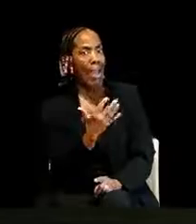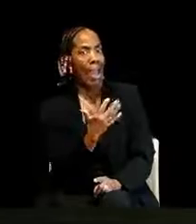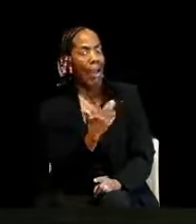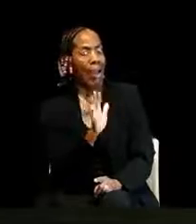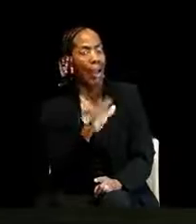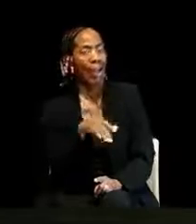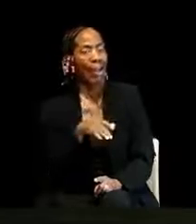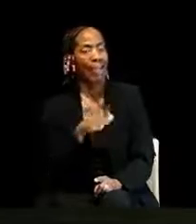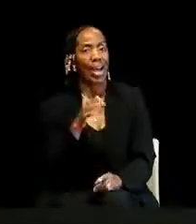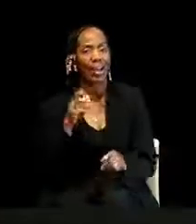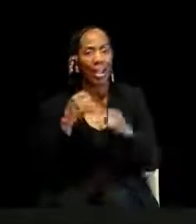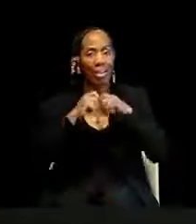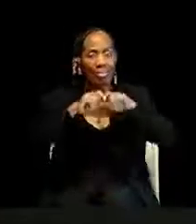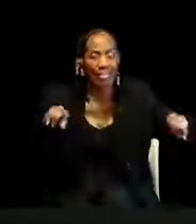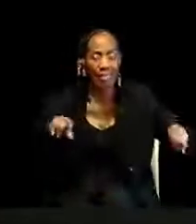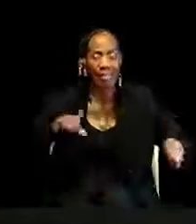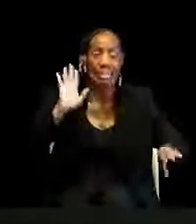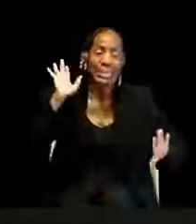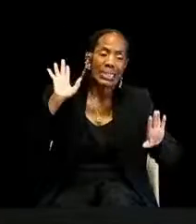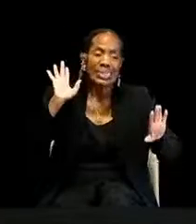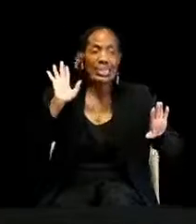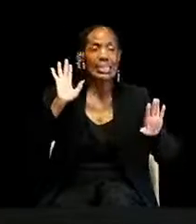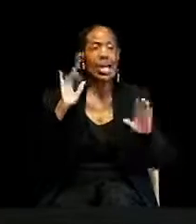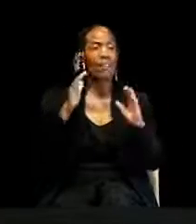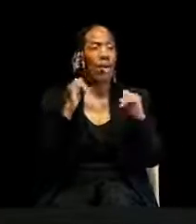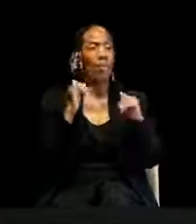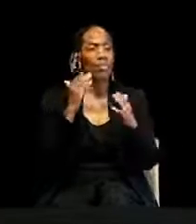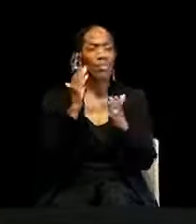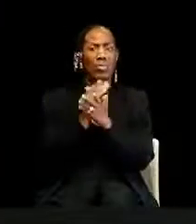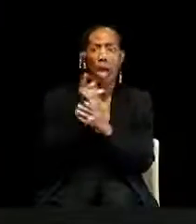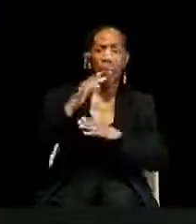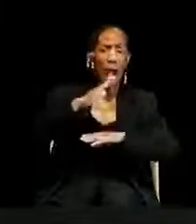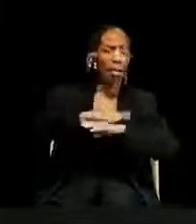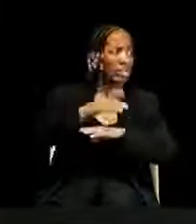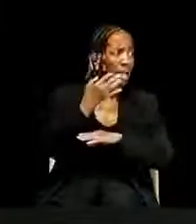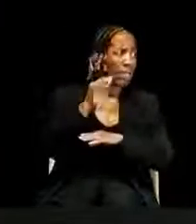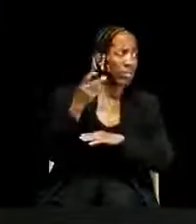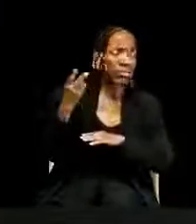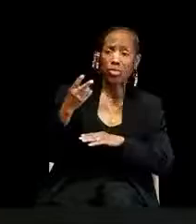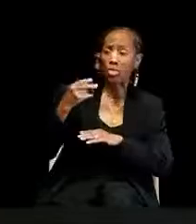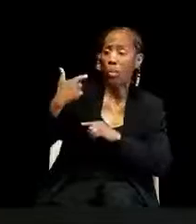Well, anyway, hopefully you all stop by our table over there. We have two of our